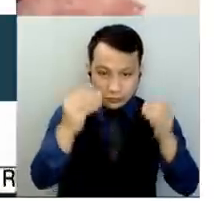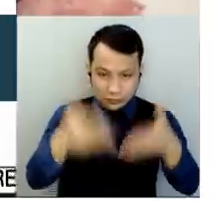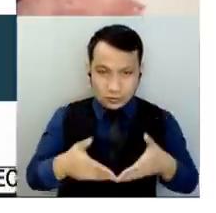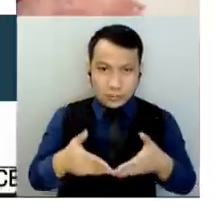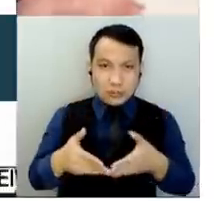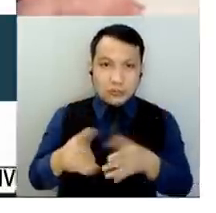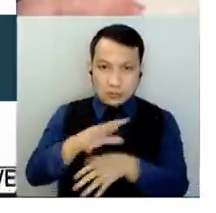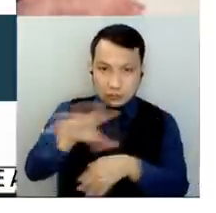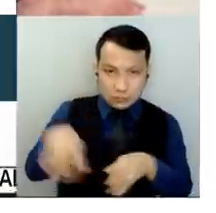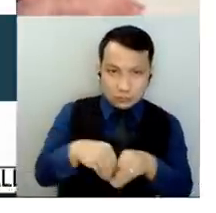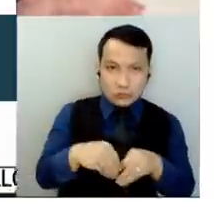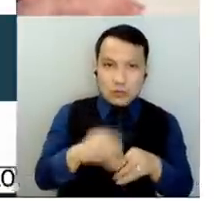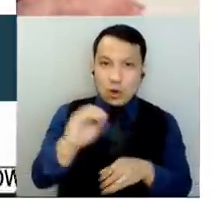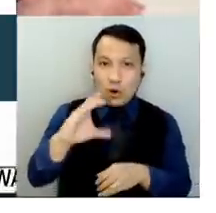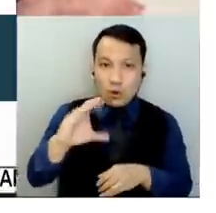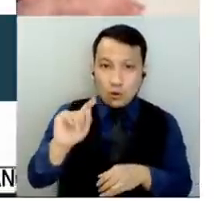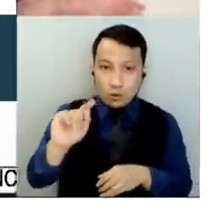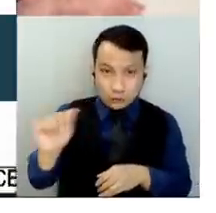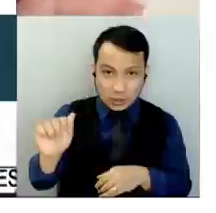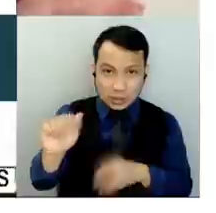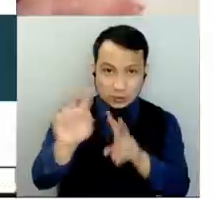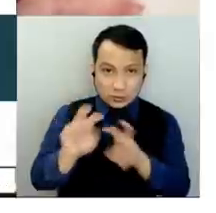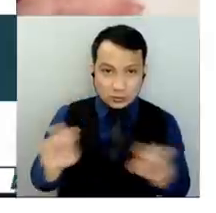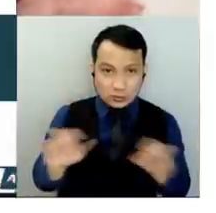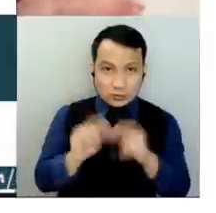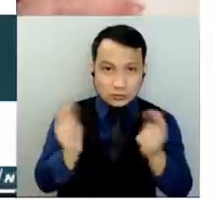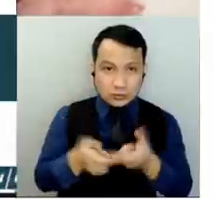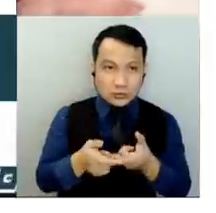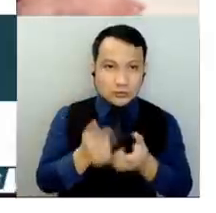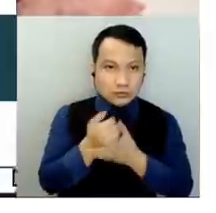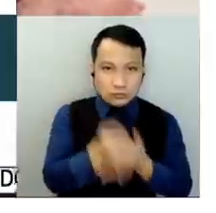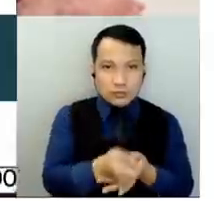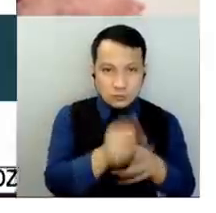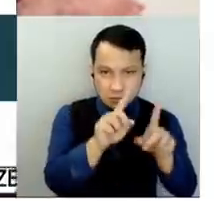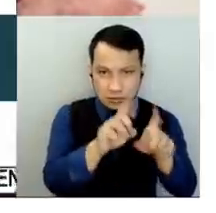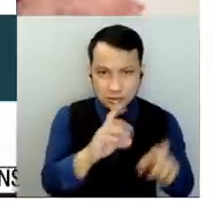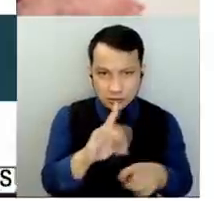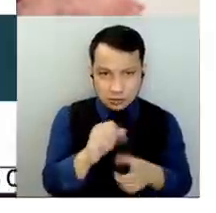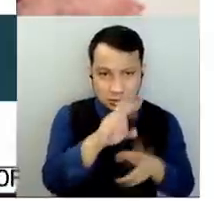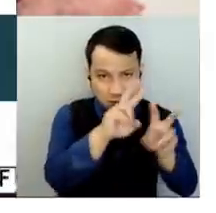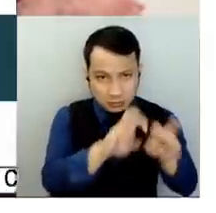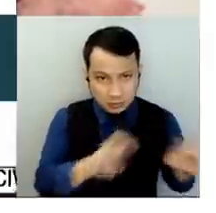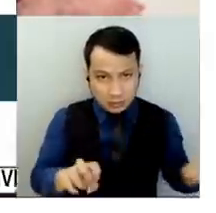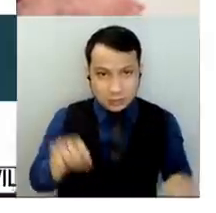research group that helps in data analytics. UP